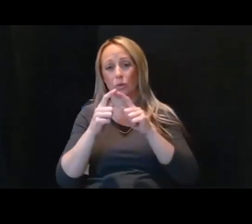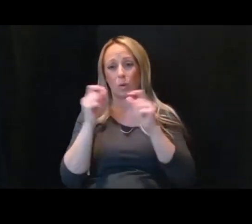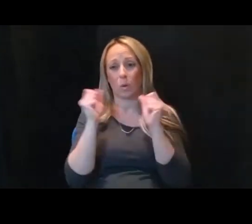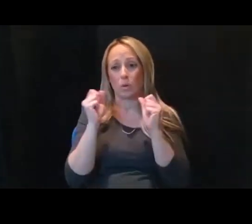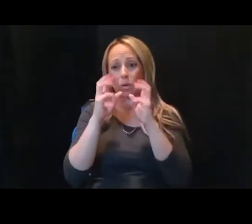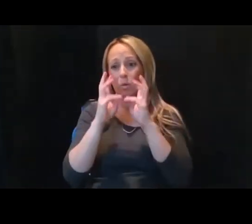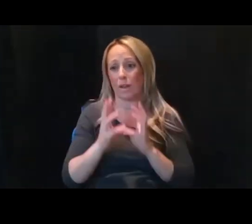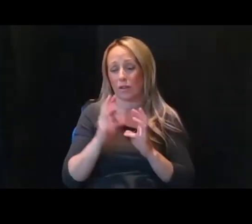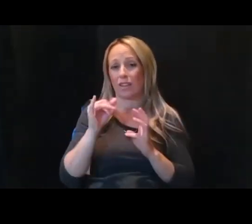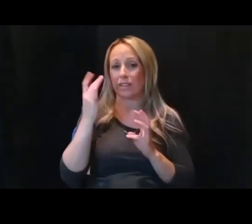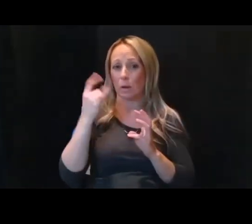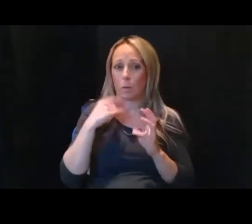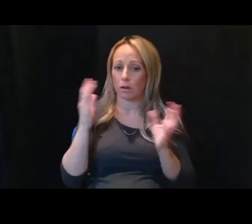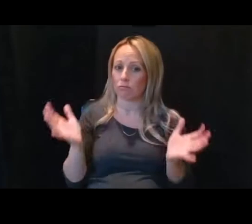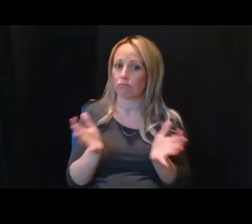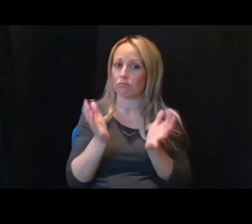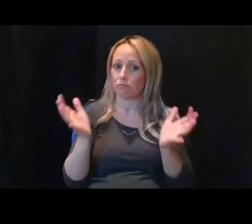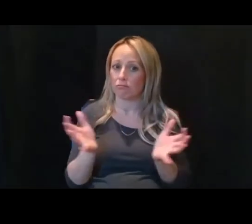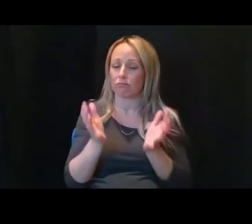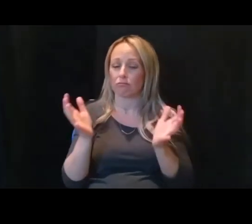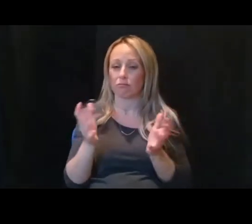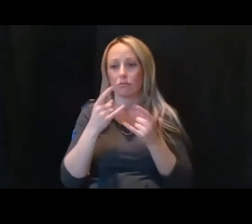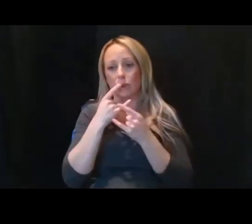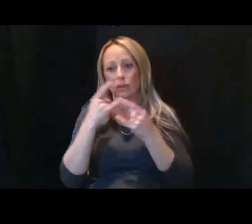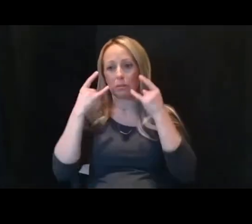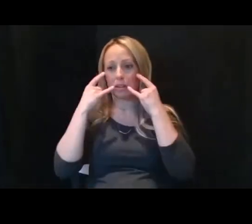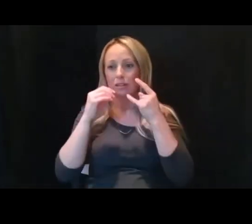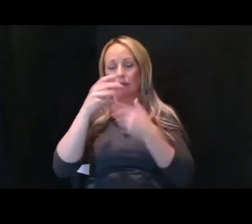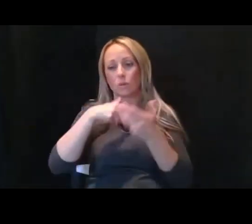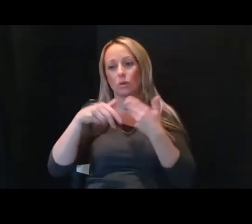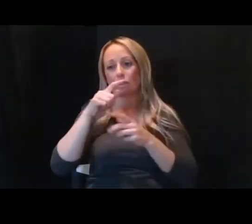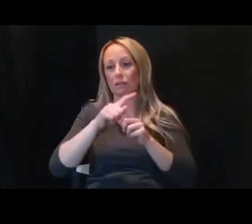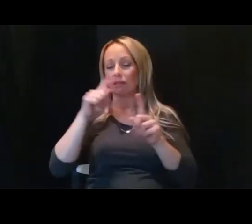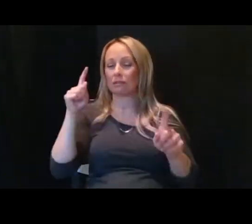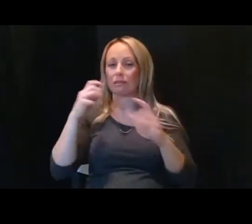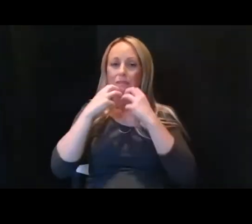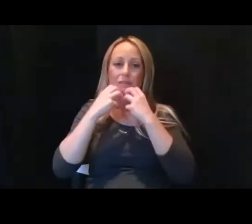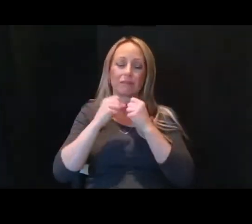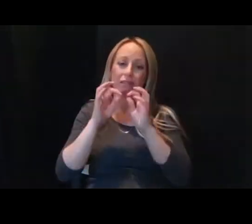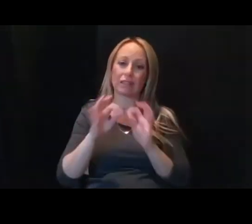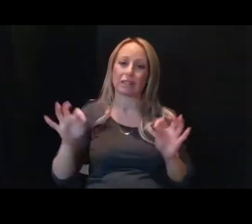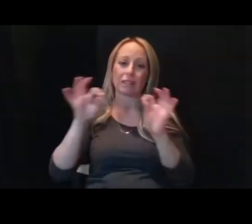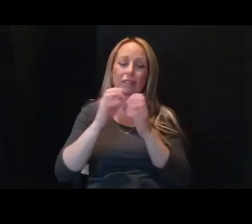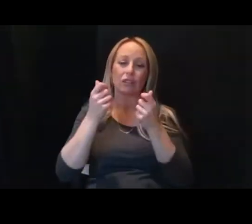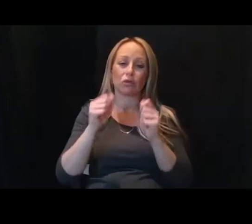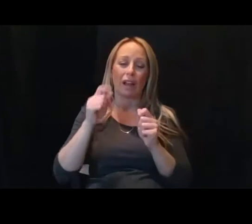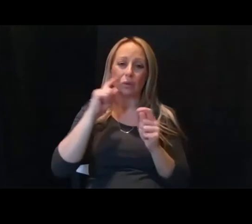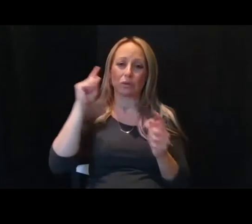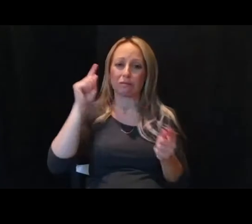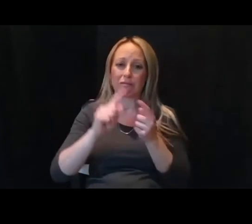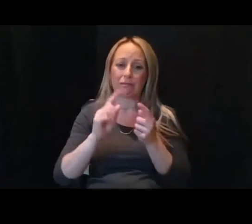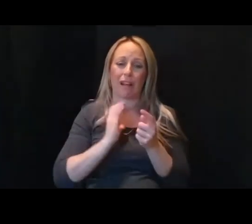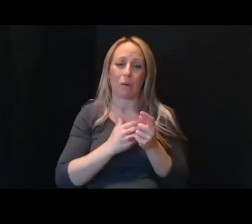strongly pushing the messages of wearing your mask and social distancing to try to get these numbers back down again. And we need